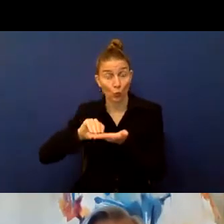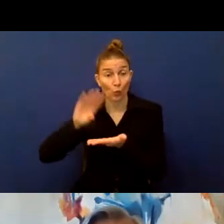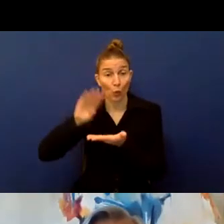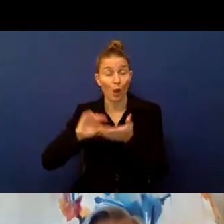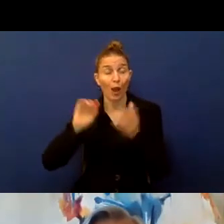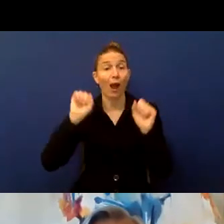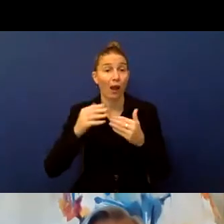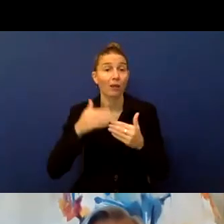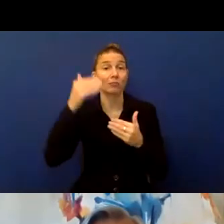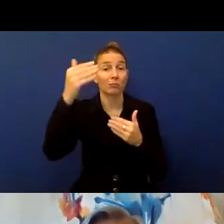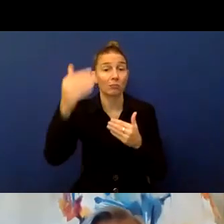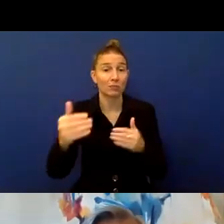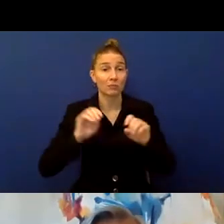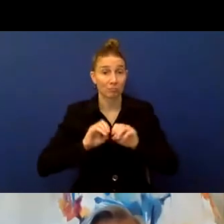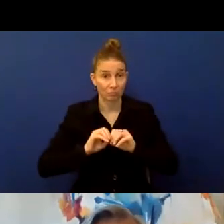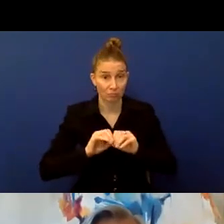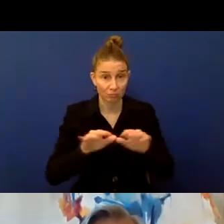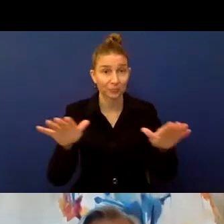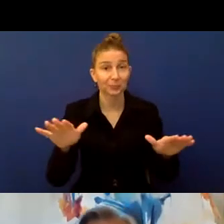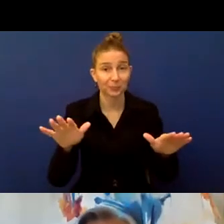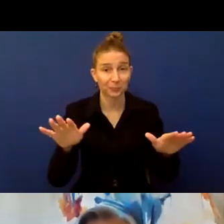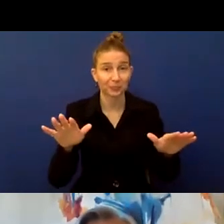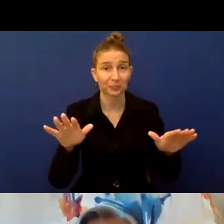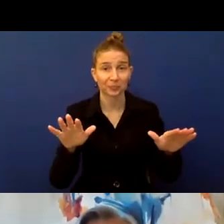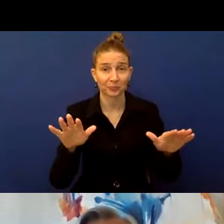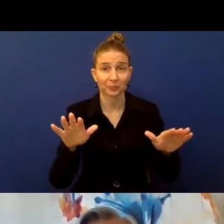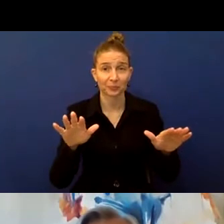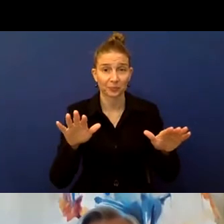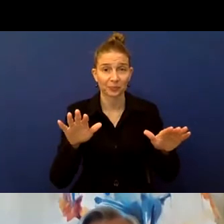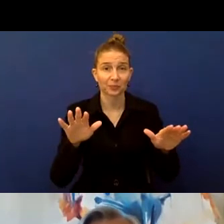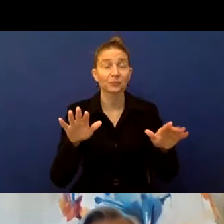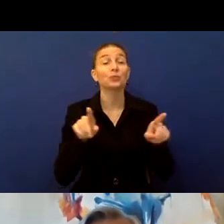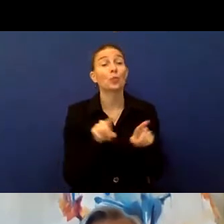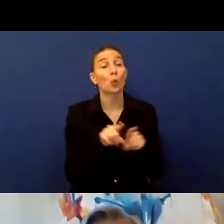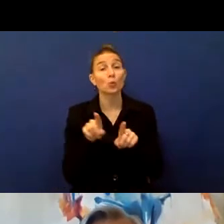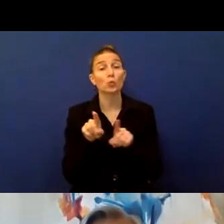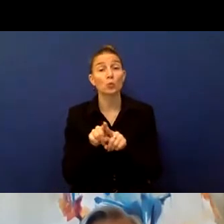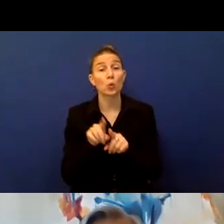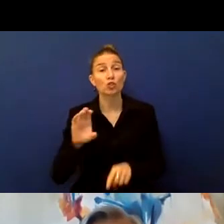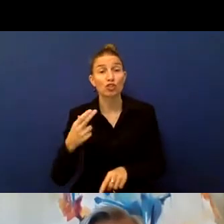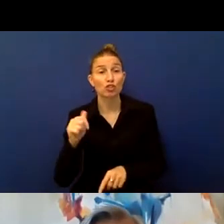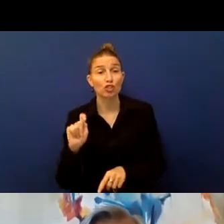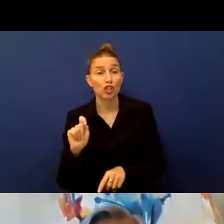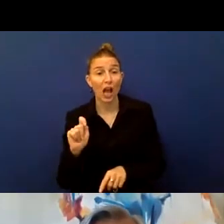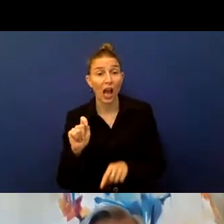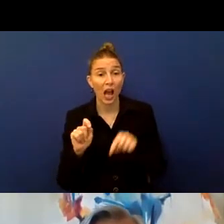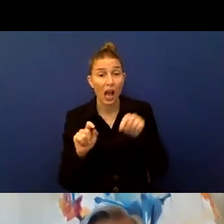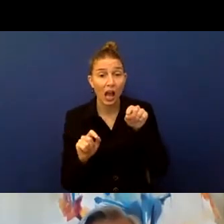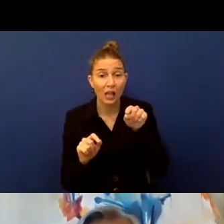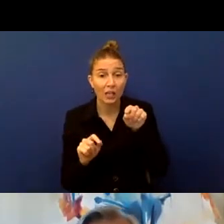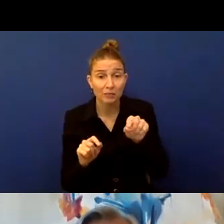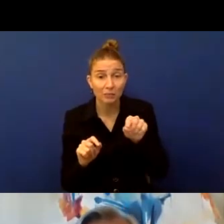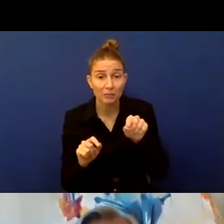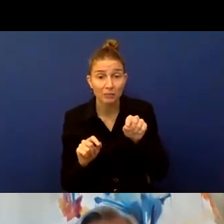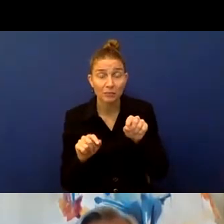of you afterwards. We will use the chat box to provide you with resources